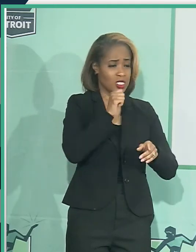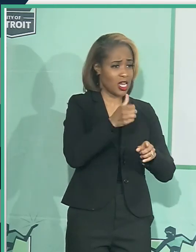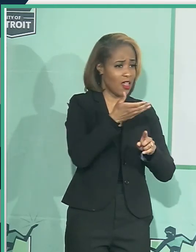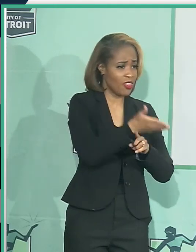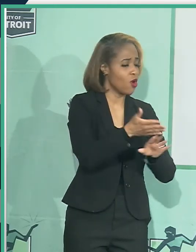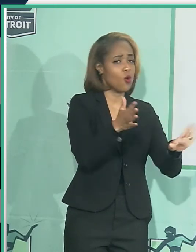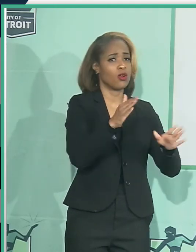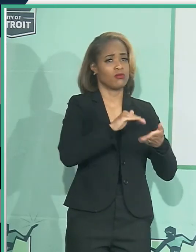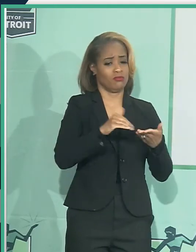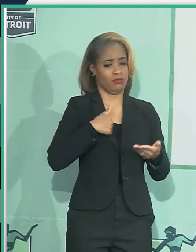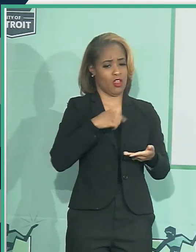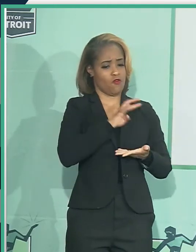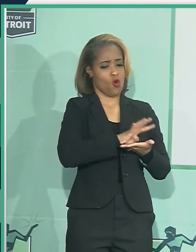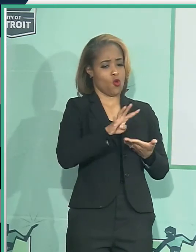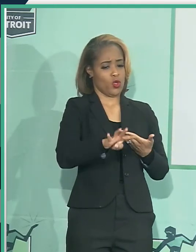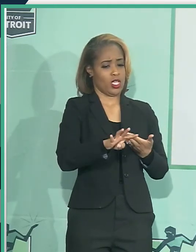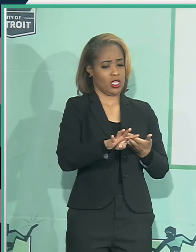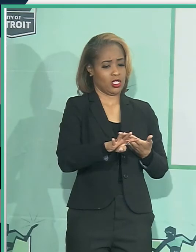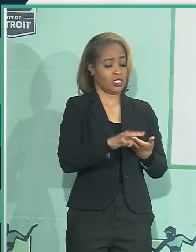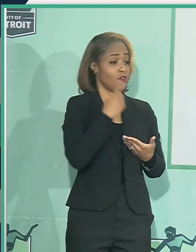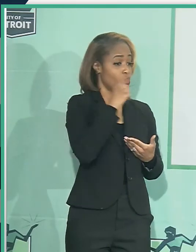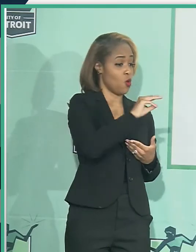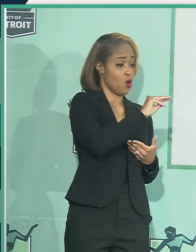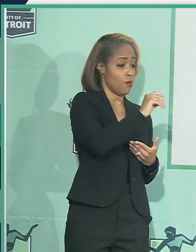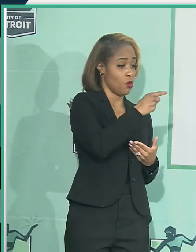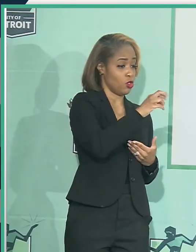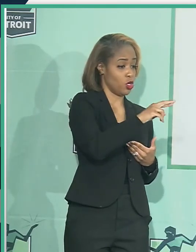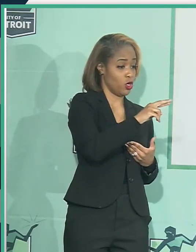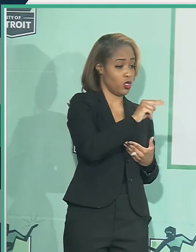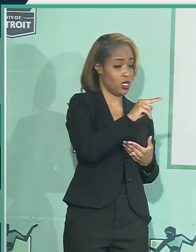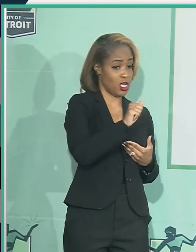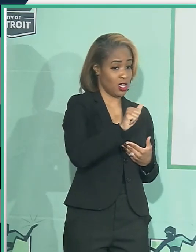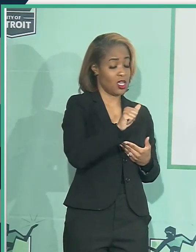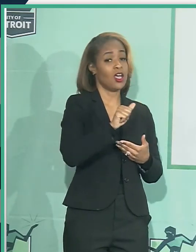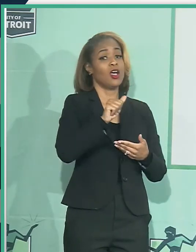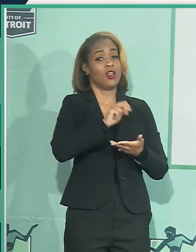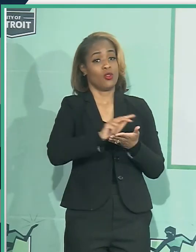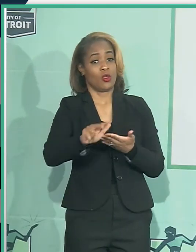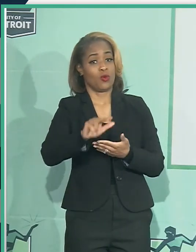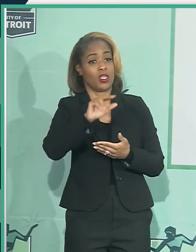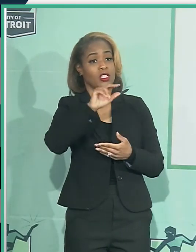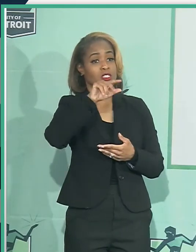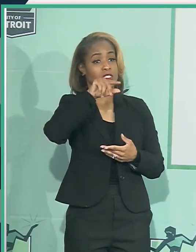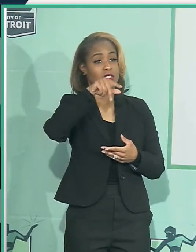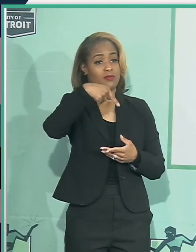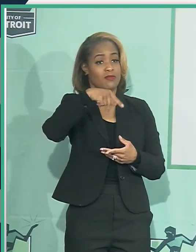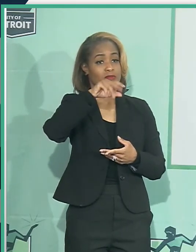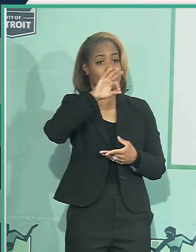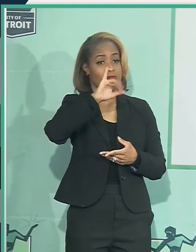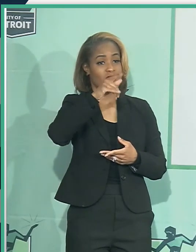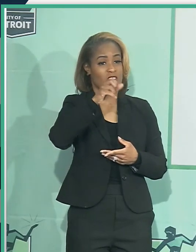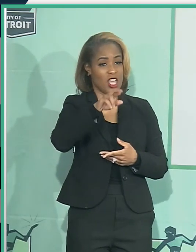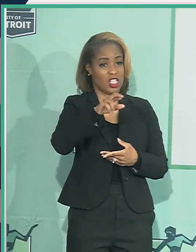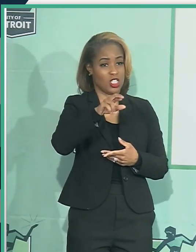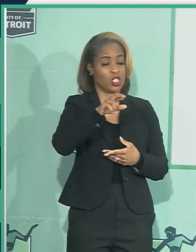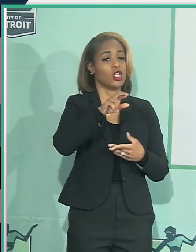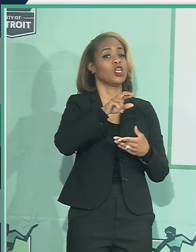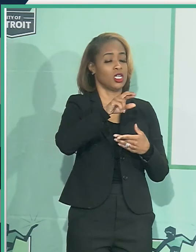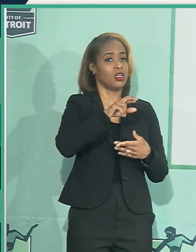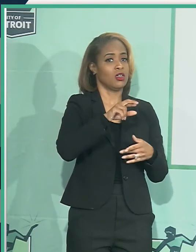or 4 weeks for Moderna or 3 weeks for Pfizer, we'll be able to track them accurately. Thank you.